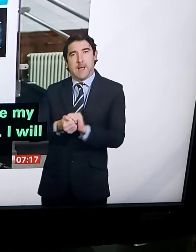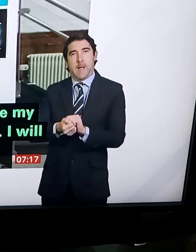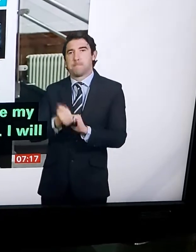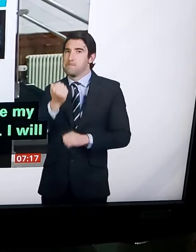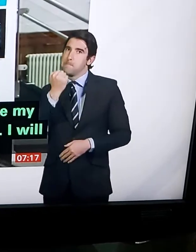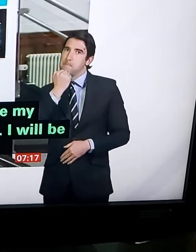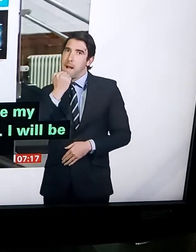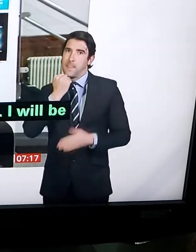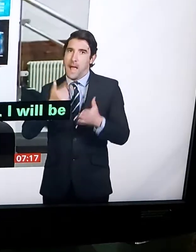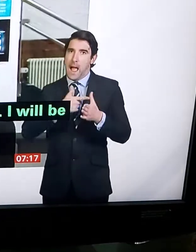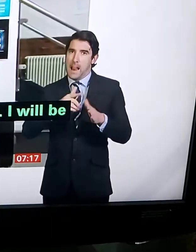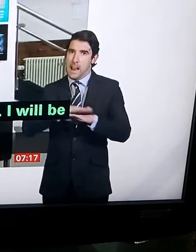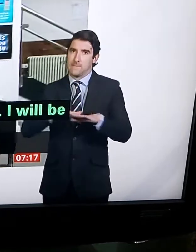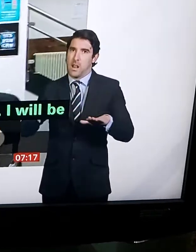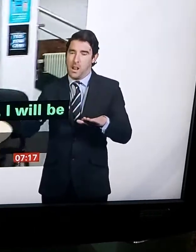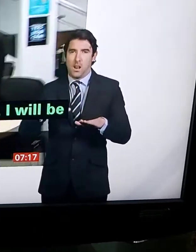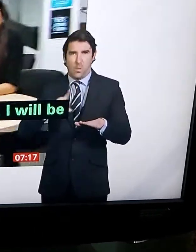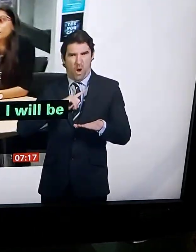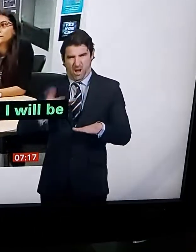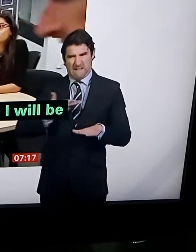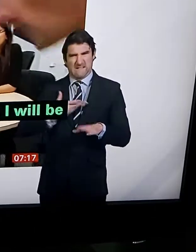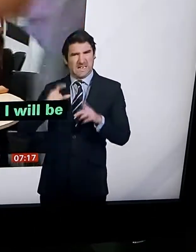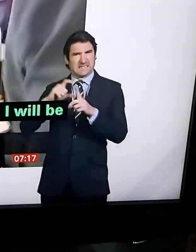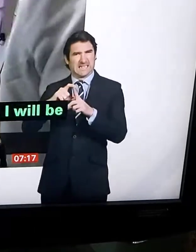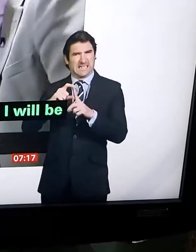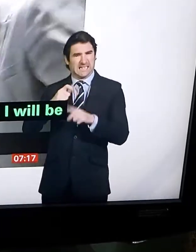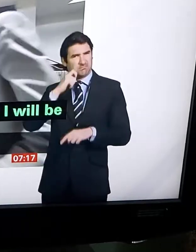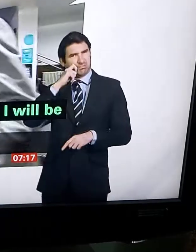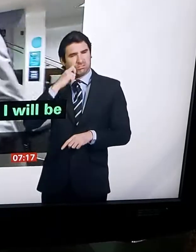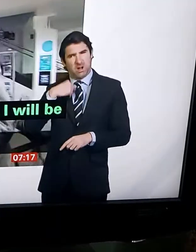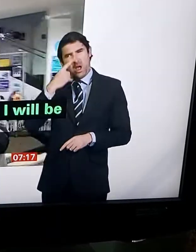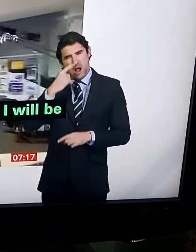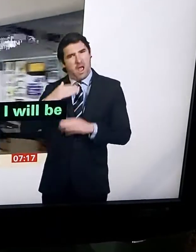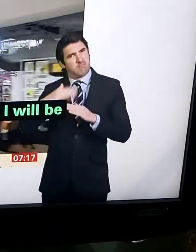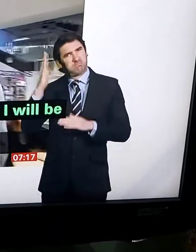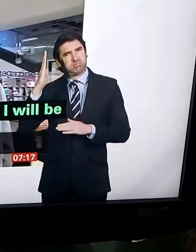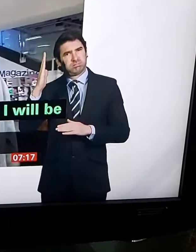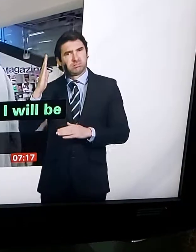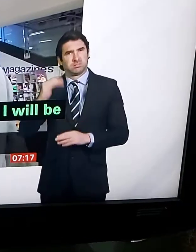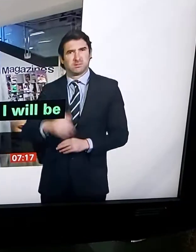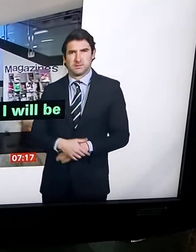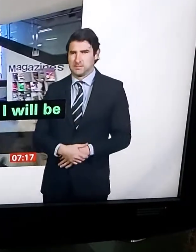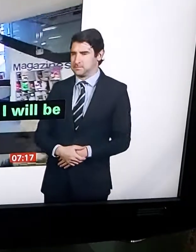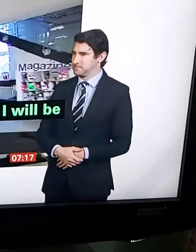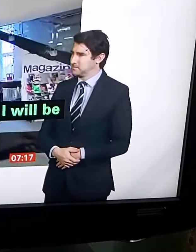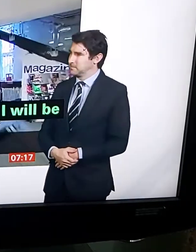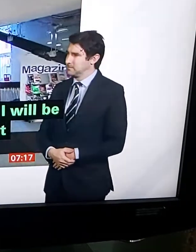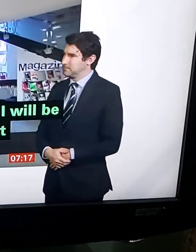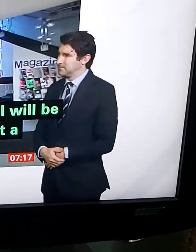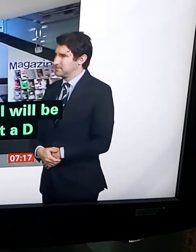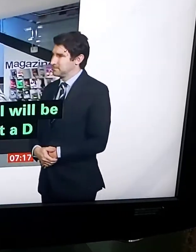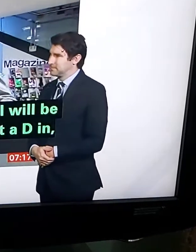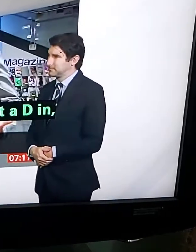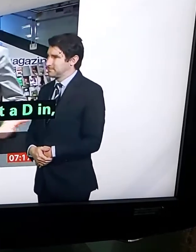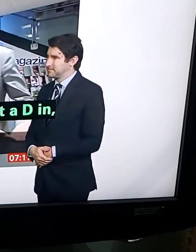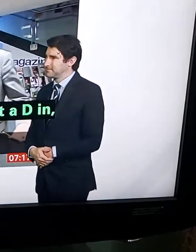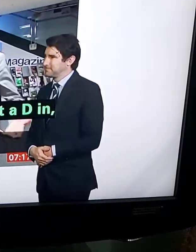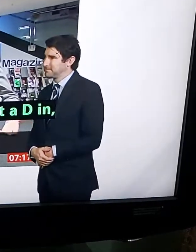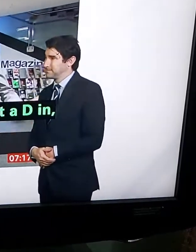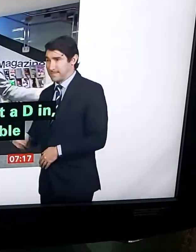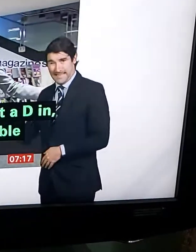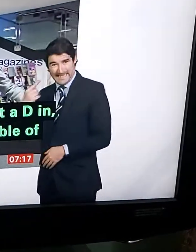more. Okay, thank you all. We appreciate you giving us your time this morning. As you're hearing, yesterday's U-turn hasn't